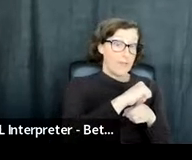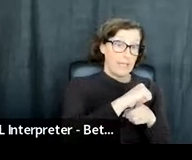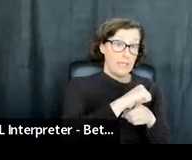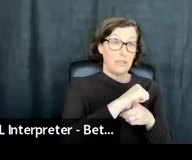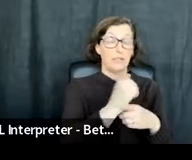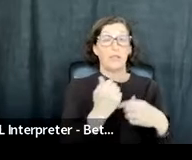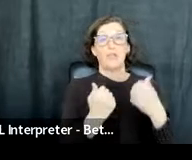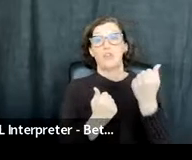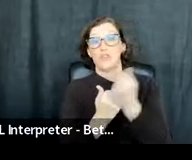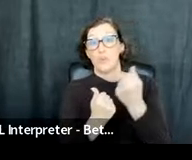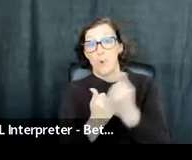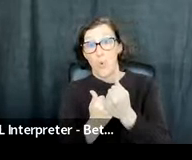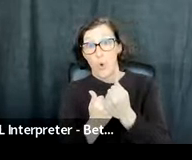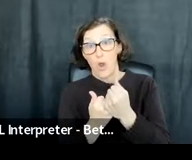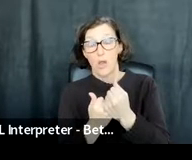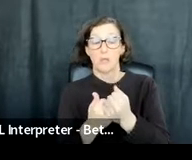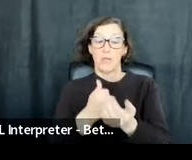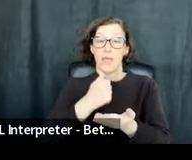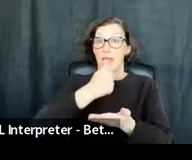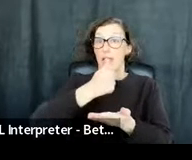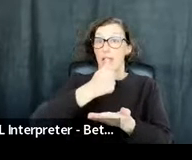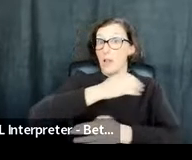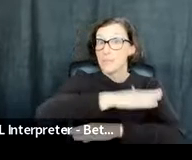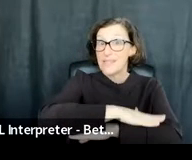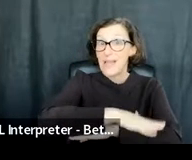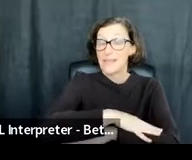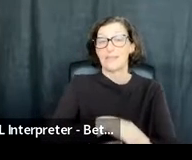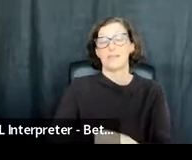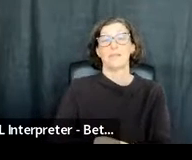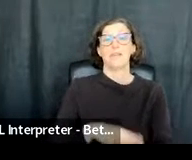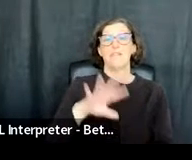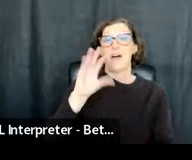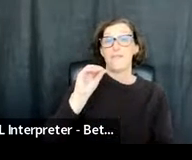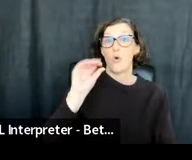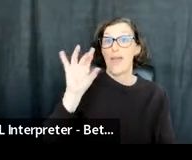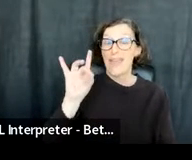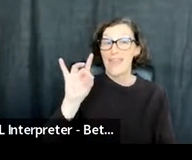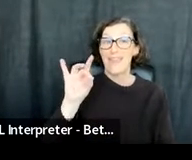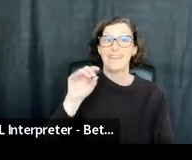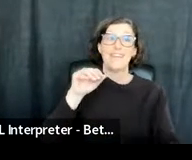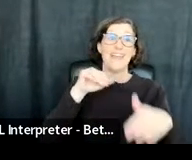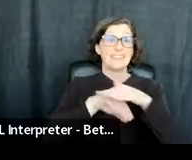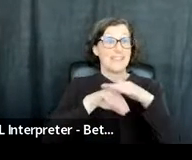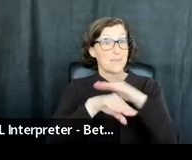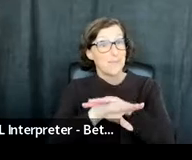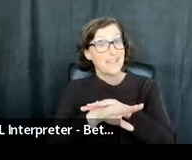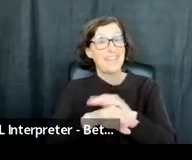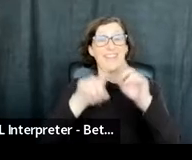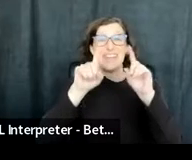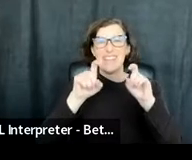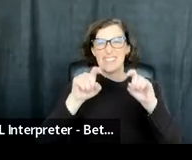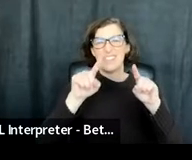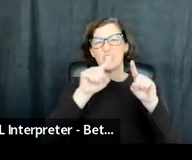there possibly is help desk, there's 508, there's accessibility, there's testing, there's, that all these things that we